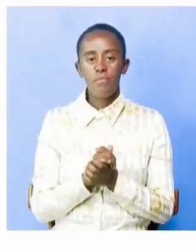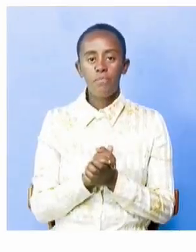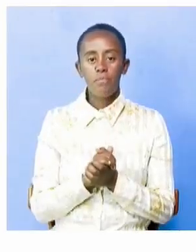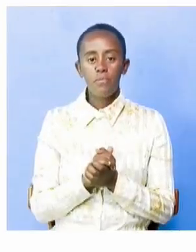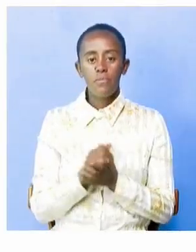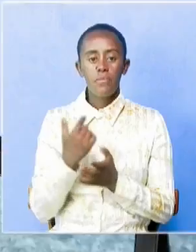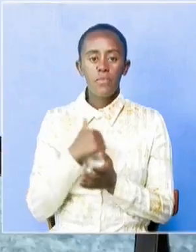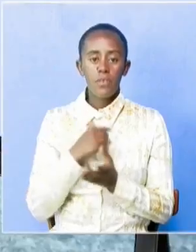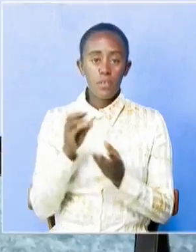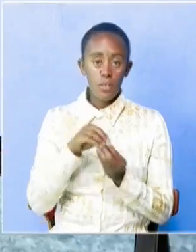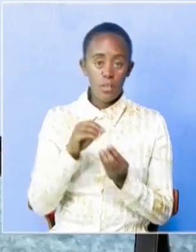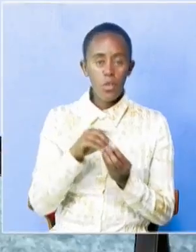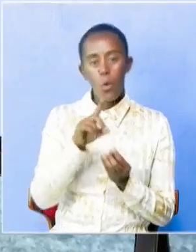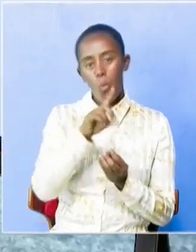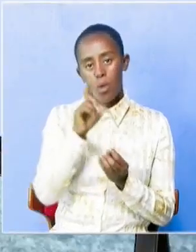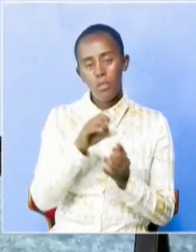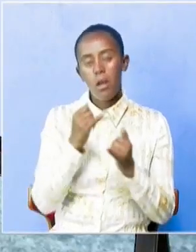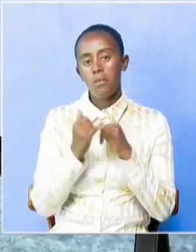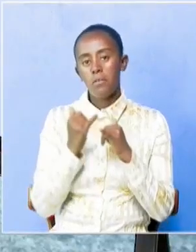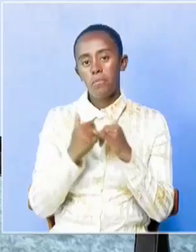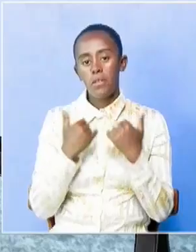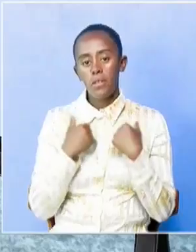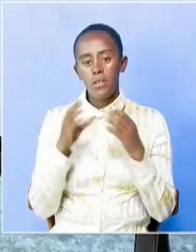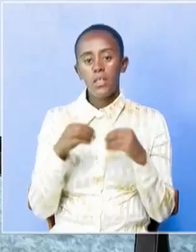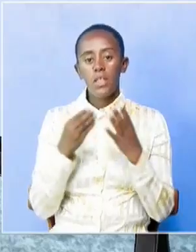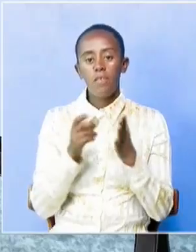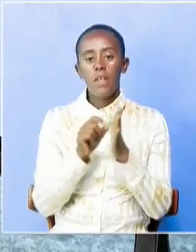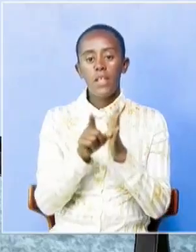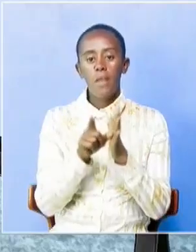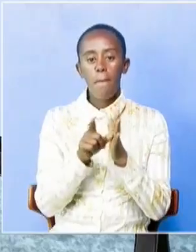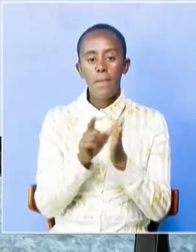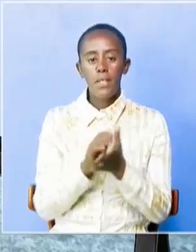also have a question mark at the end. Let's give an example.